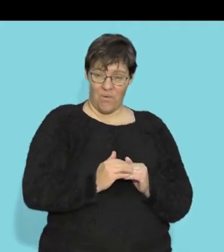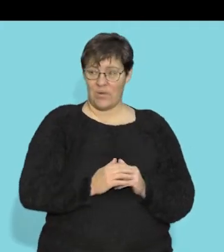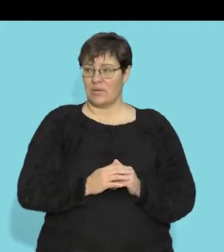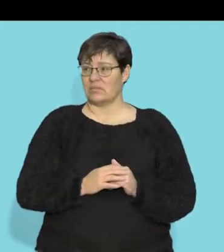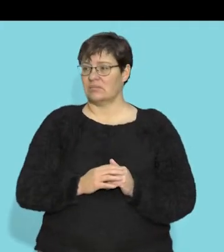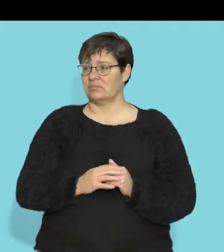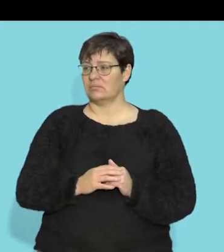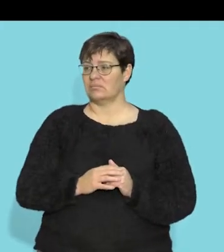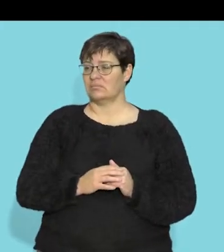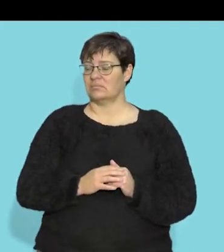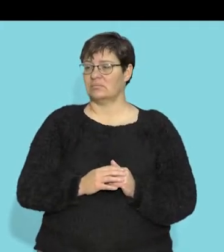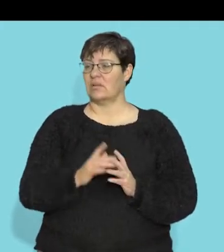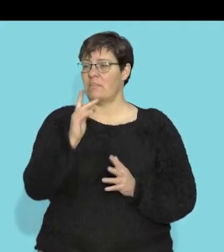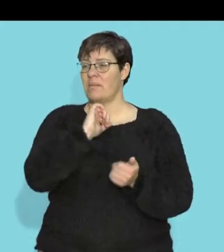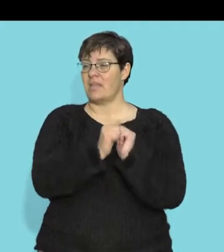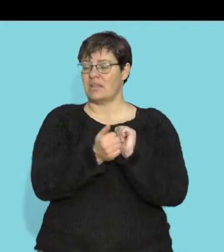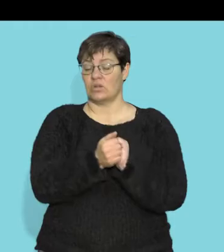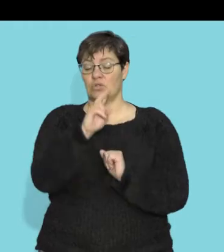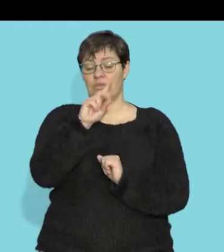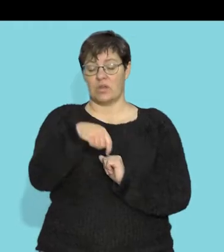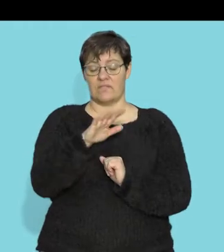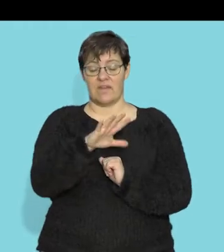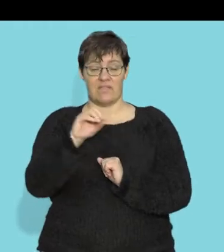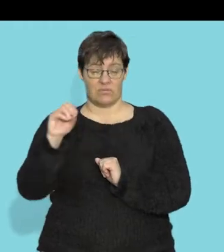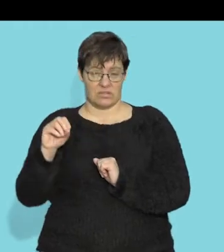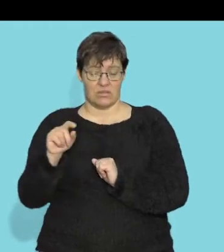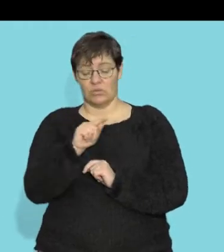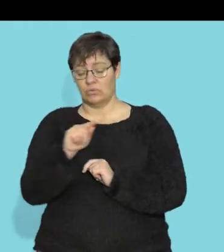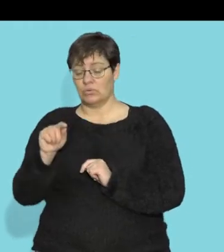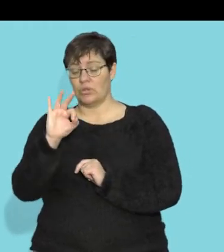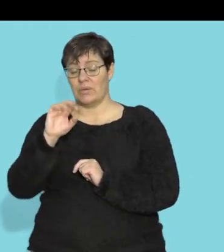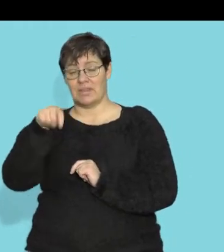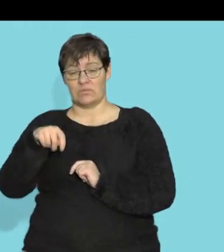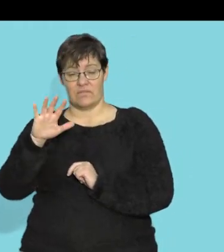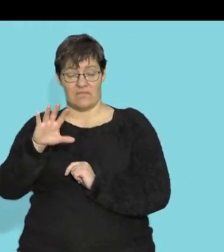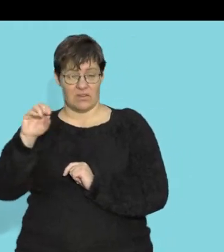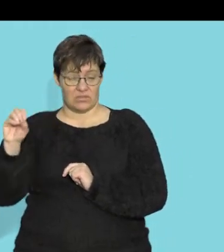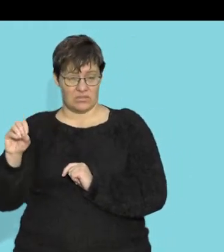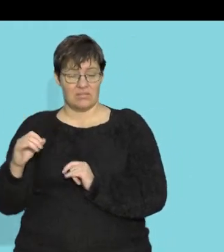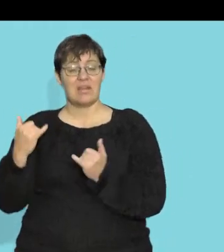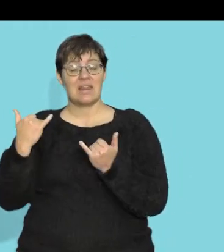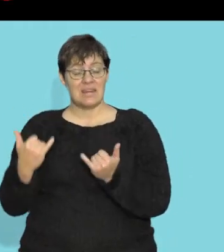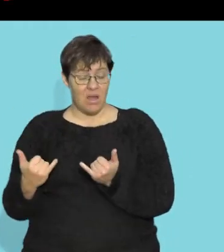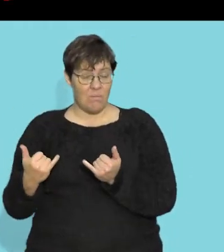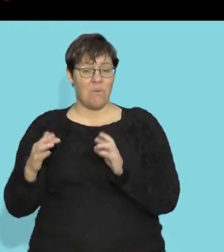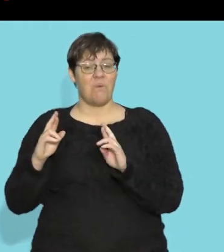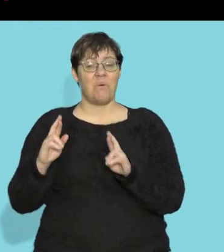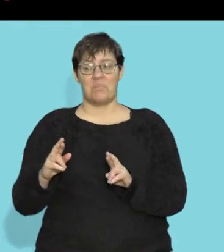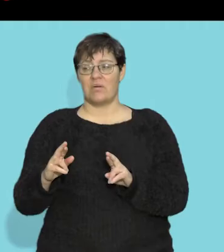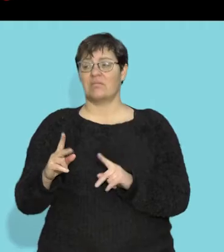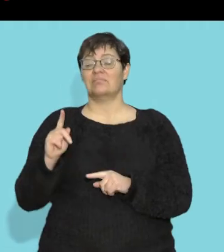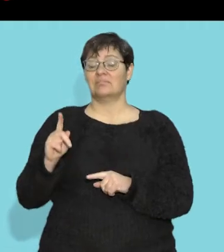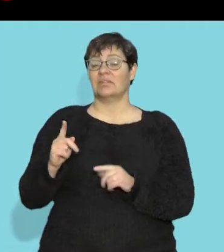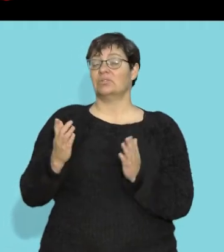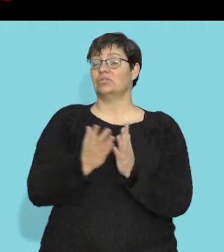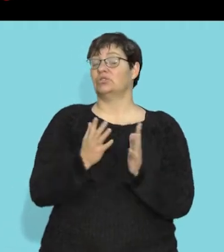at do my maths, 2,500 to 3,500, I'm hoping that